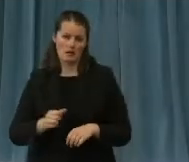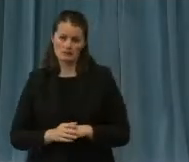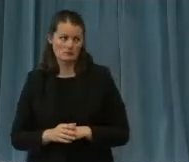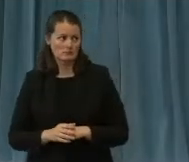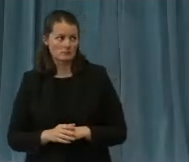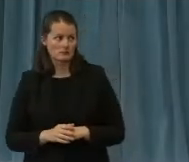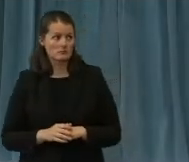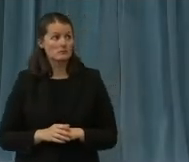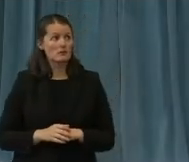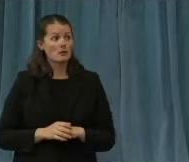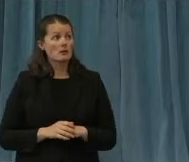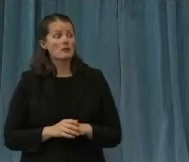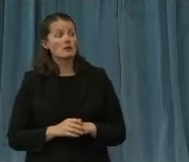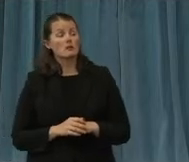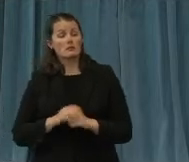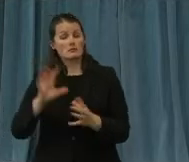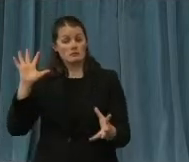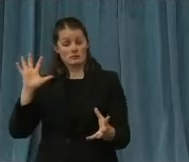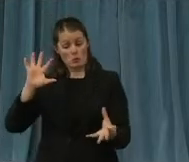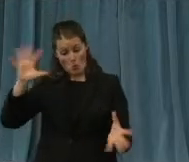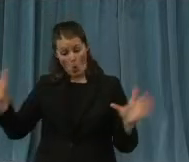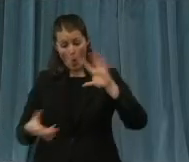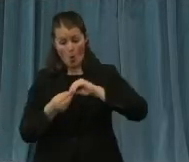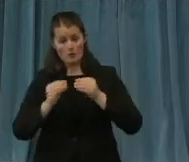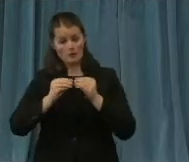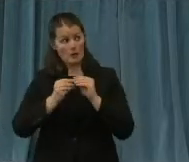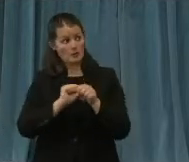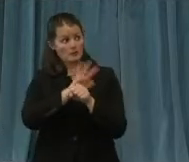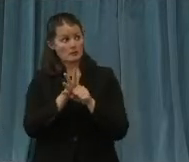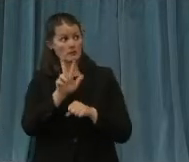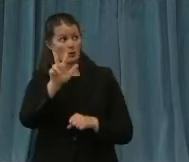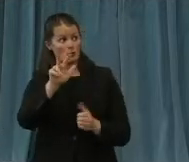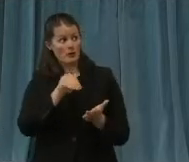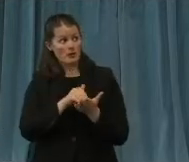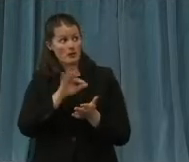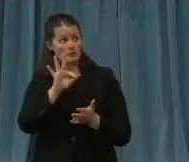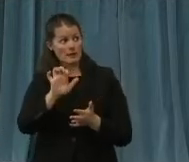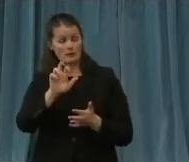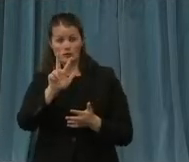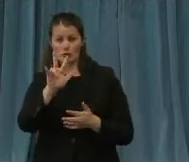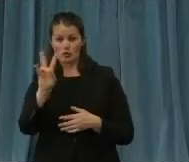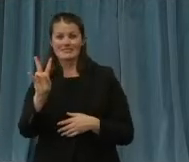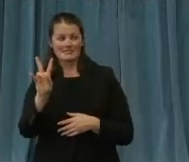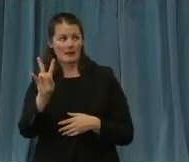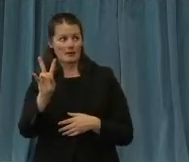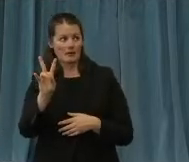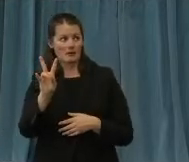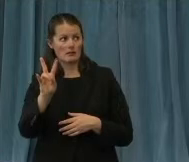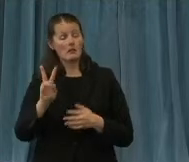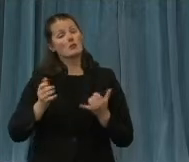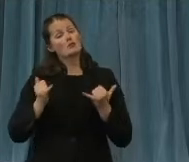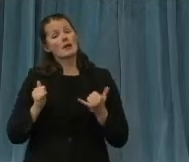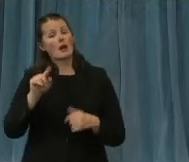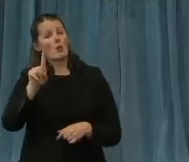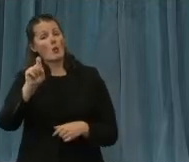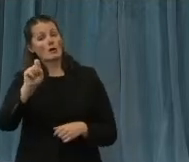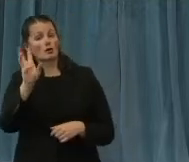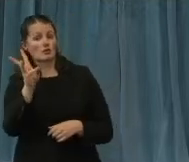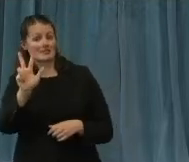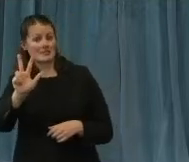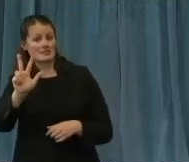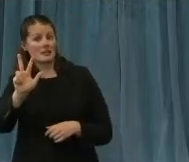confirmed cases cumulatively of COVID-19 and 163 deaths. Unfortunately, I'm certain that those numbers have gone